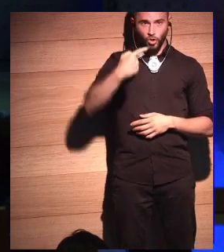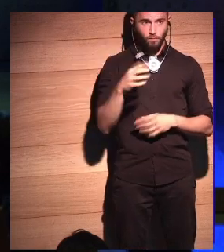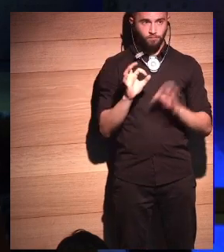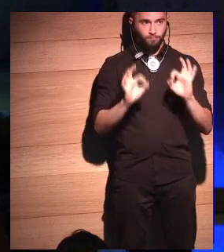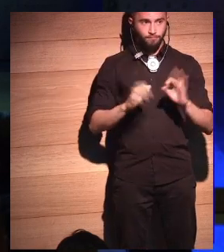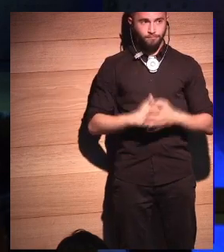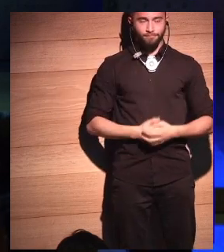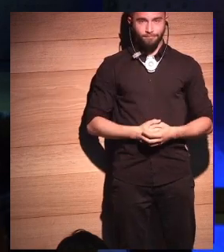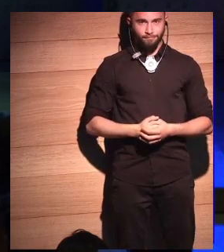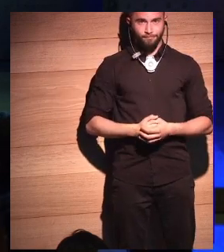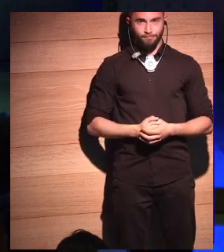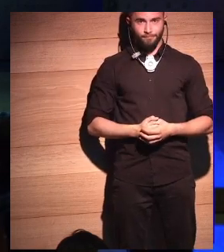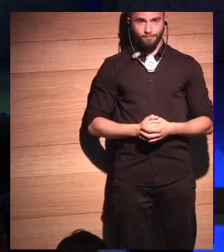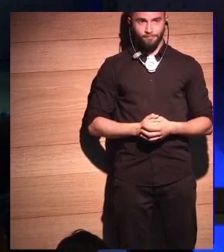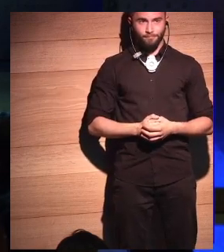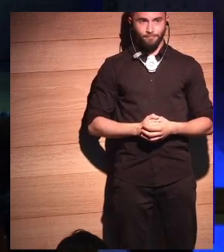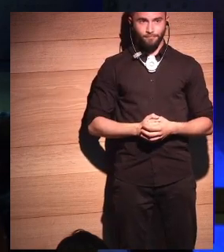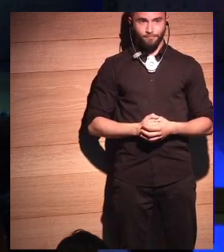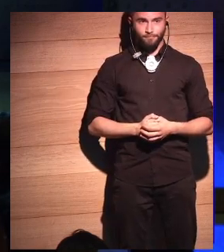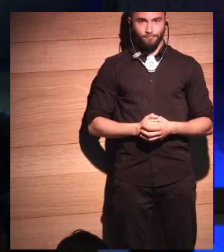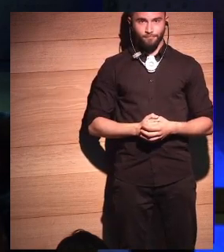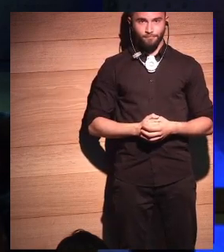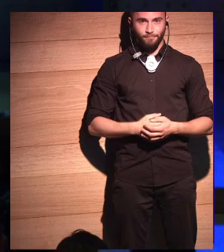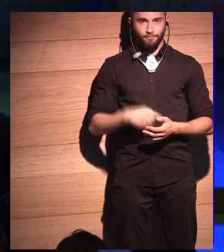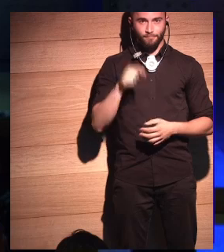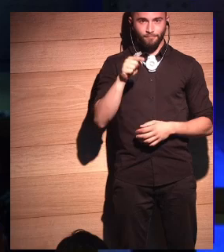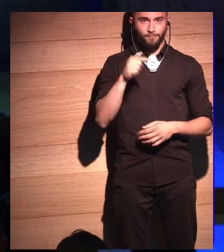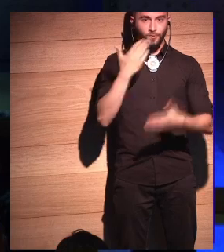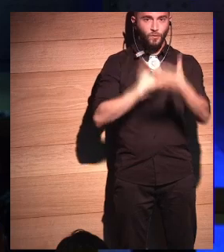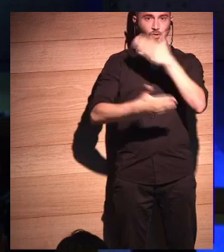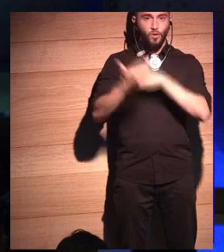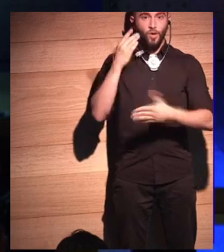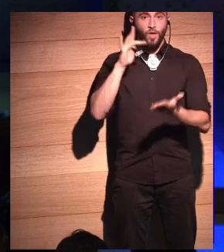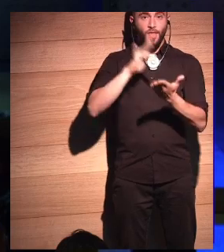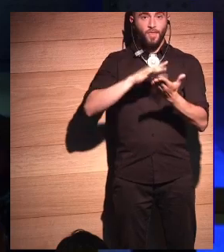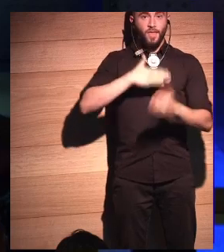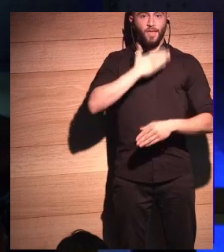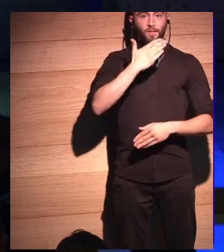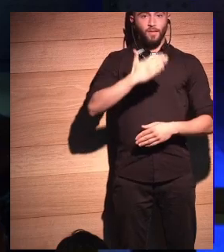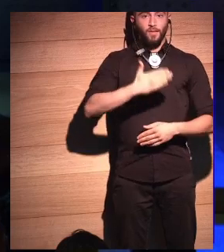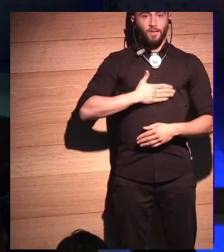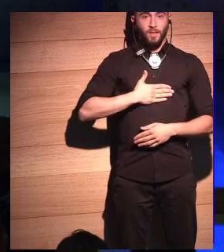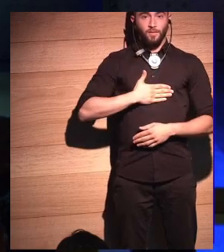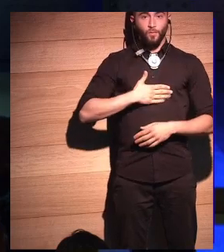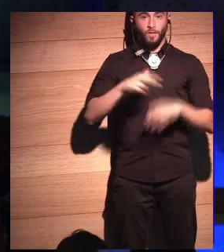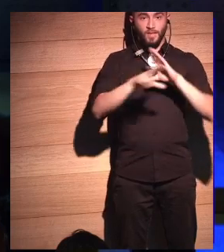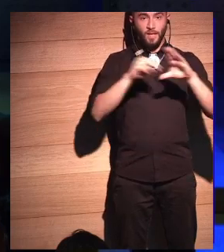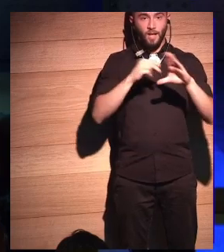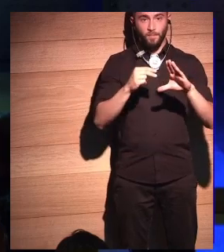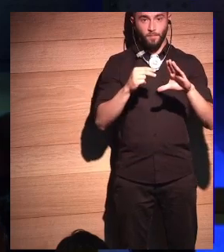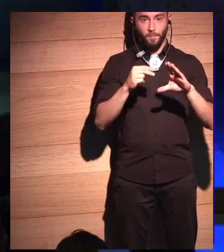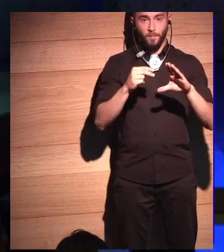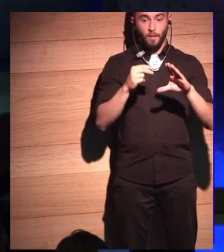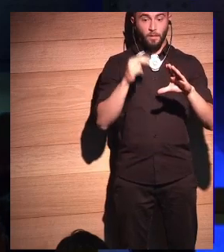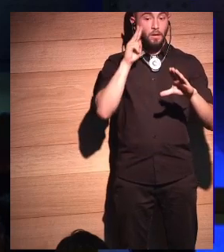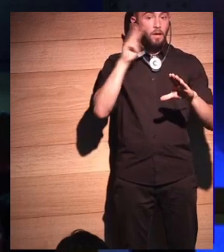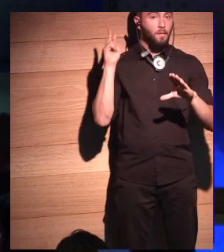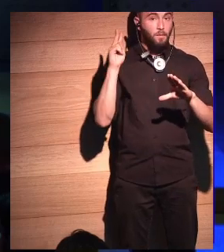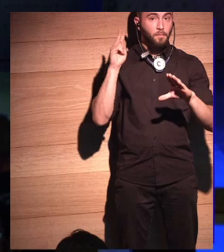This was the day I made this, the day after that video that you just saw. So I'm a singer, and as a